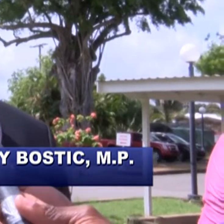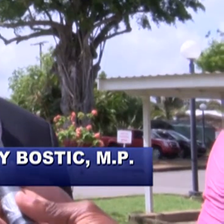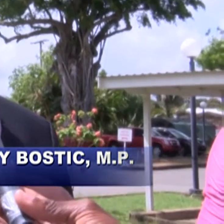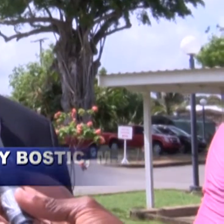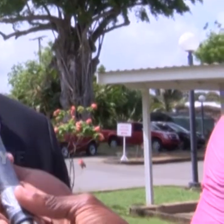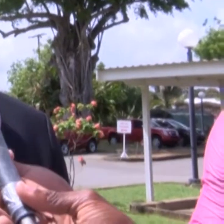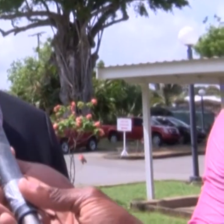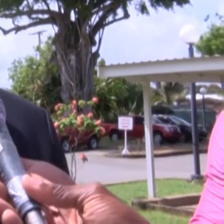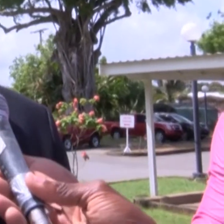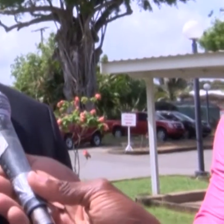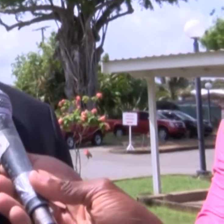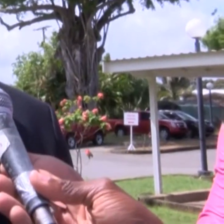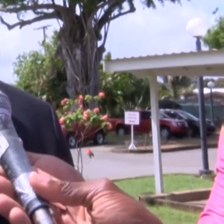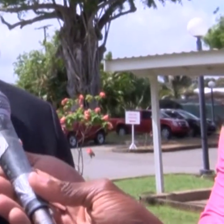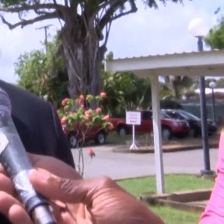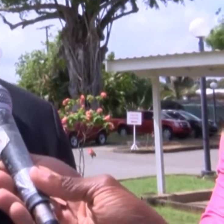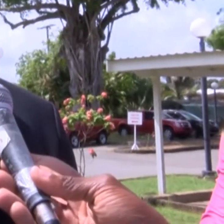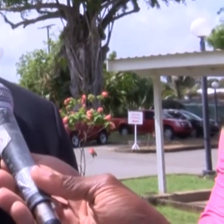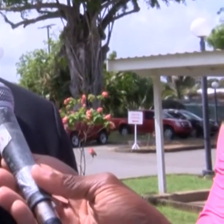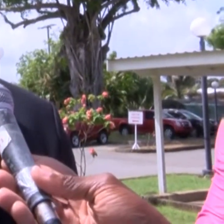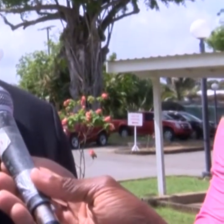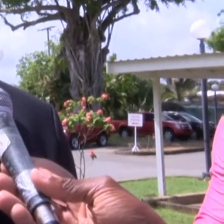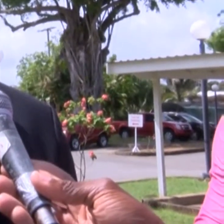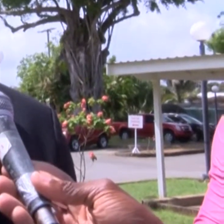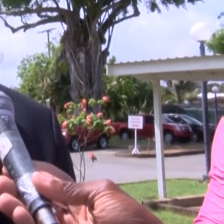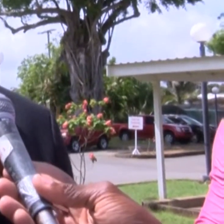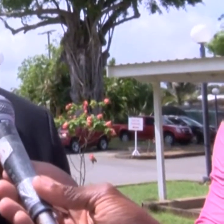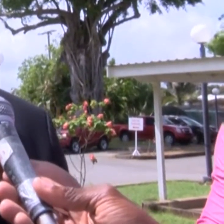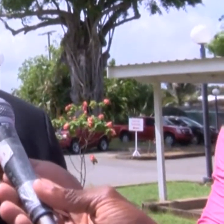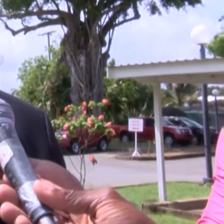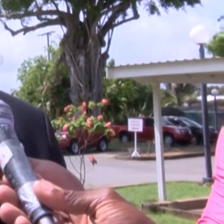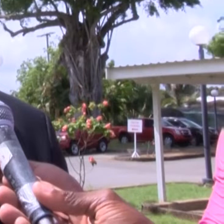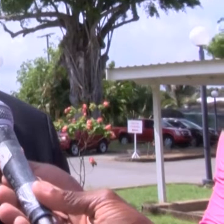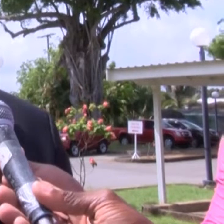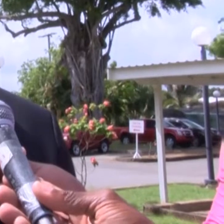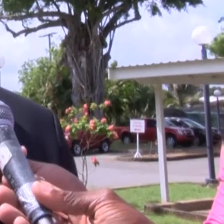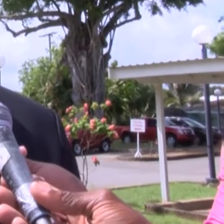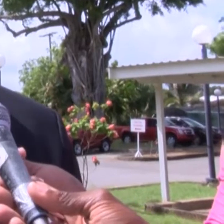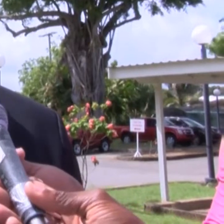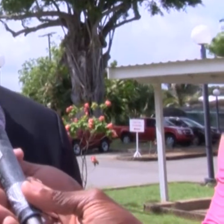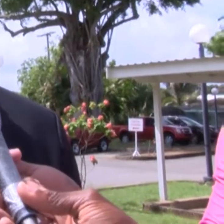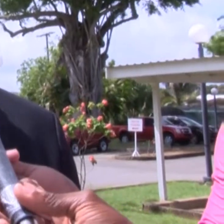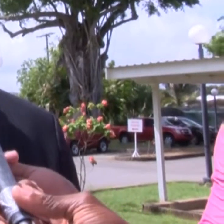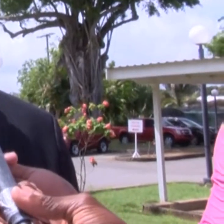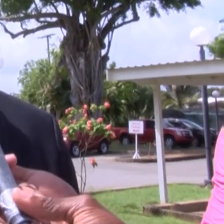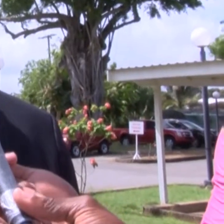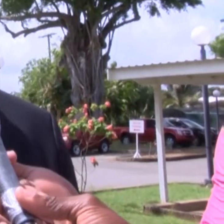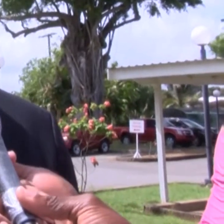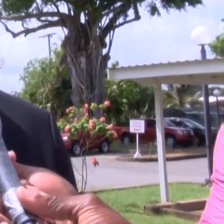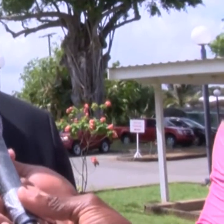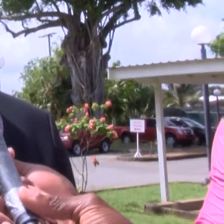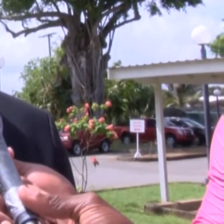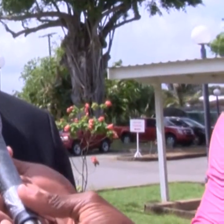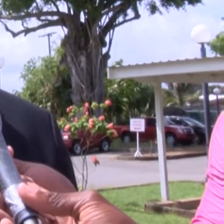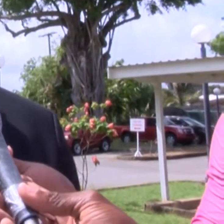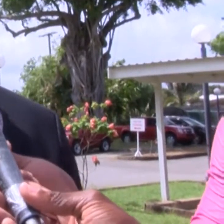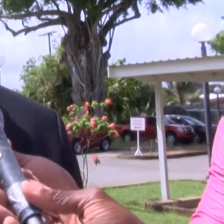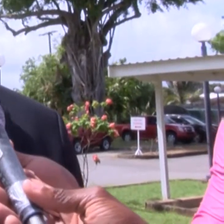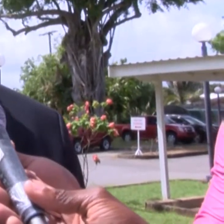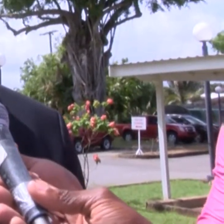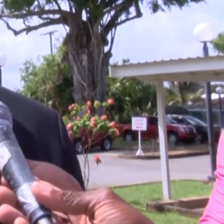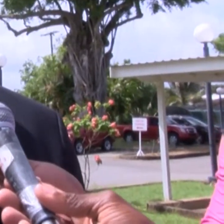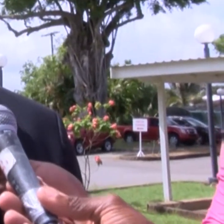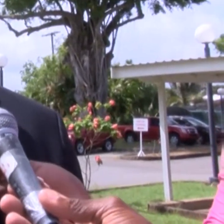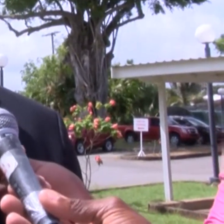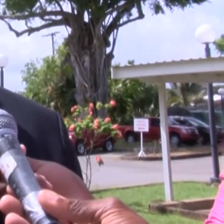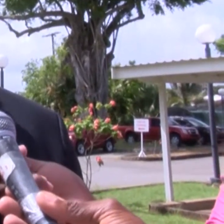that meeting is held, I won't be able to say to you definitively what is going to happen, but I do acknowledge that there are concerns and